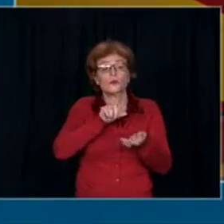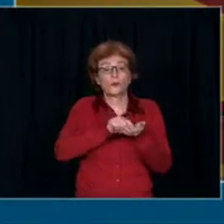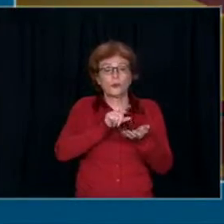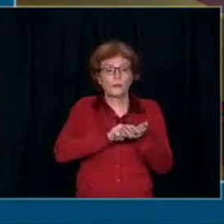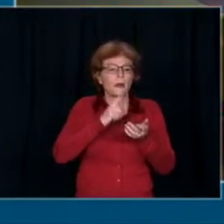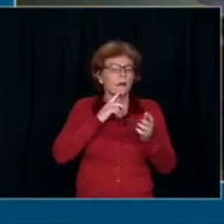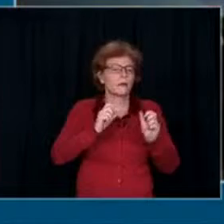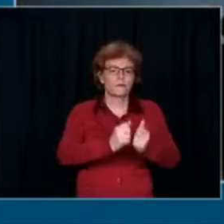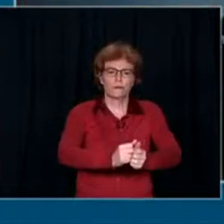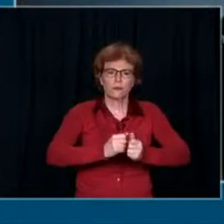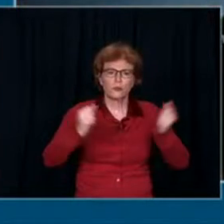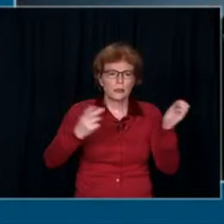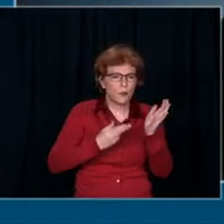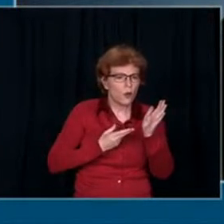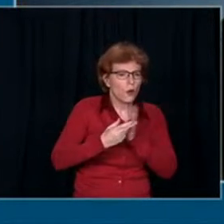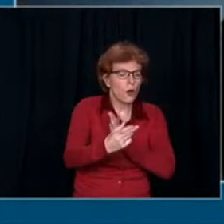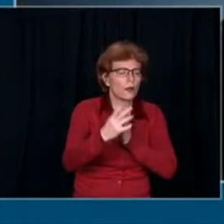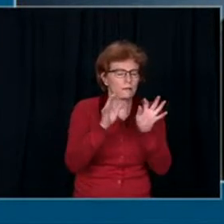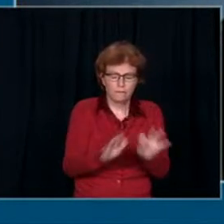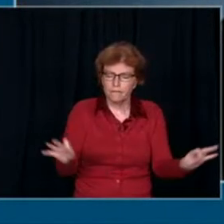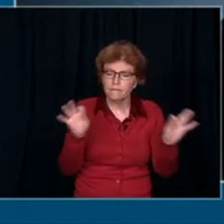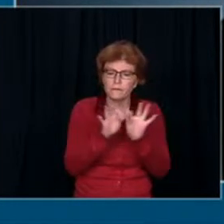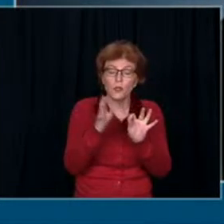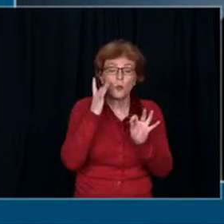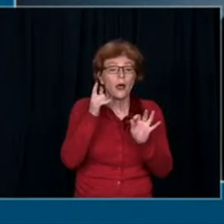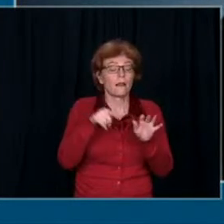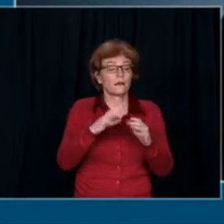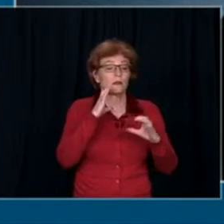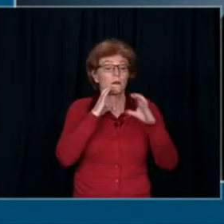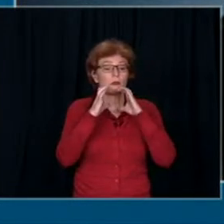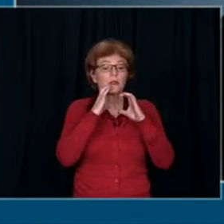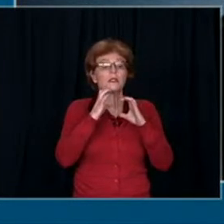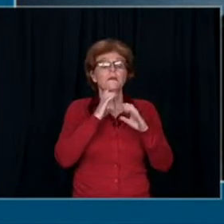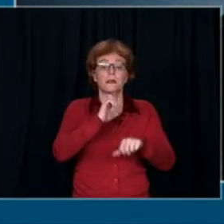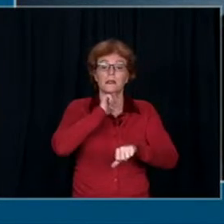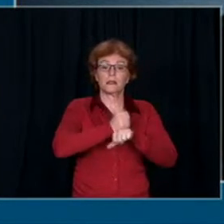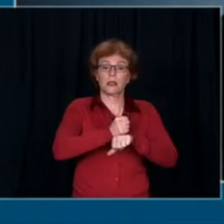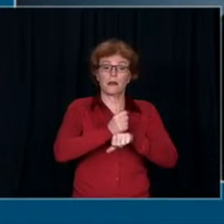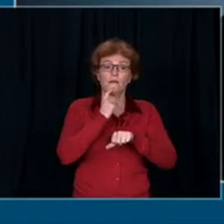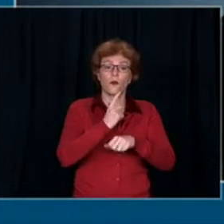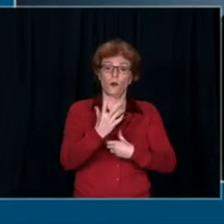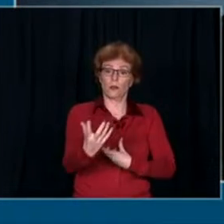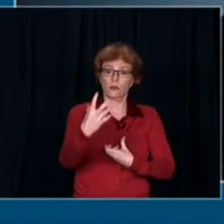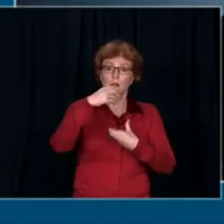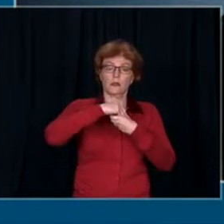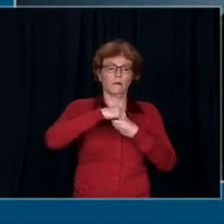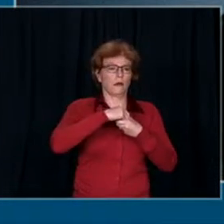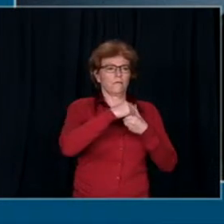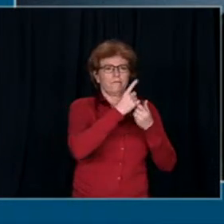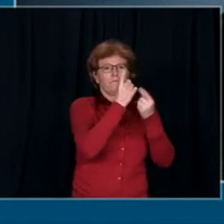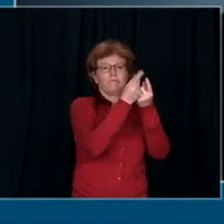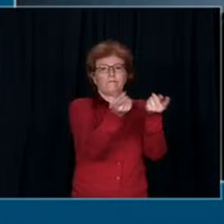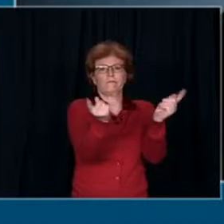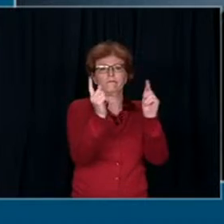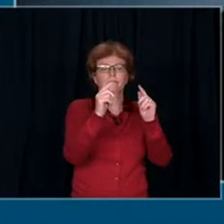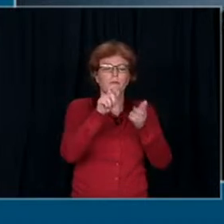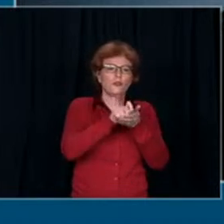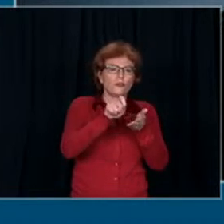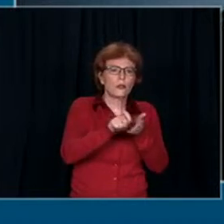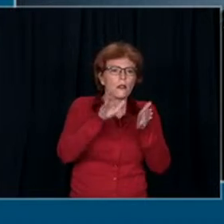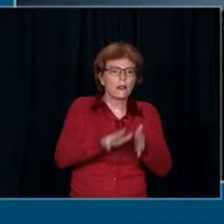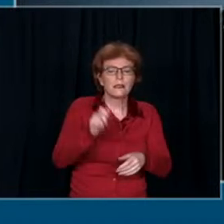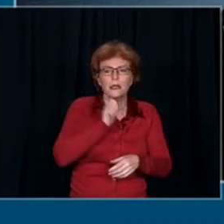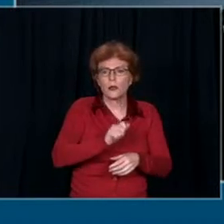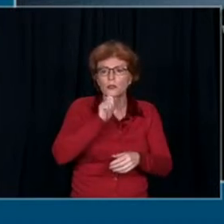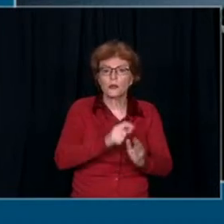is critical here. That's why this conversation has been designed with input from a broad group of journalists in